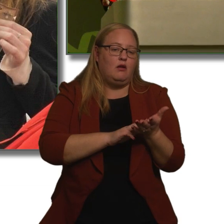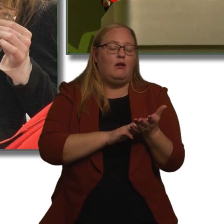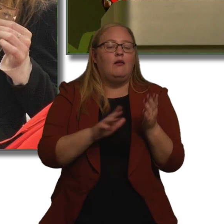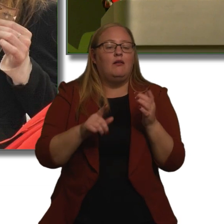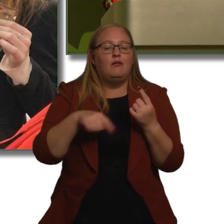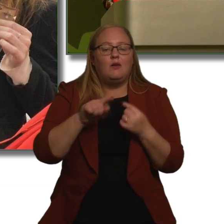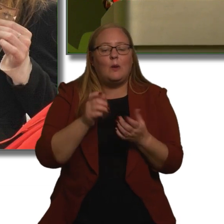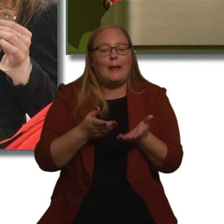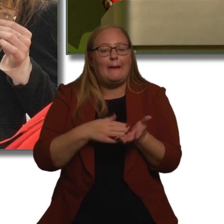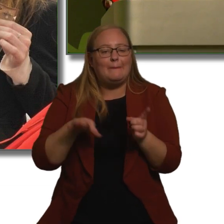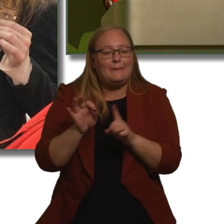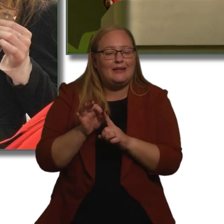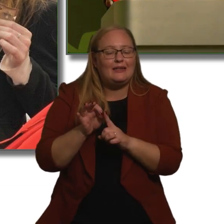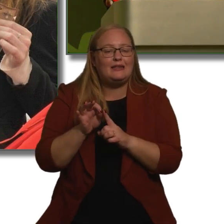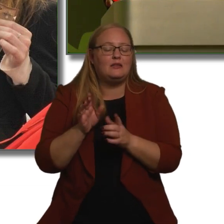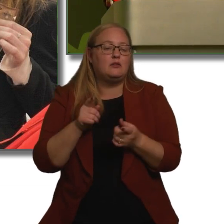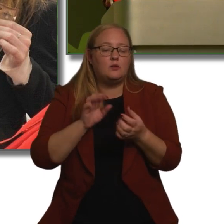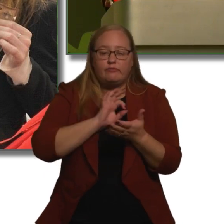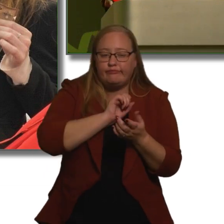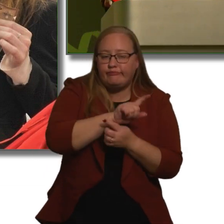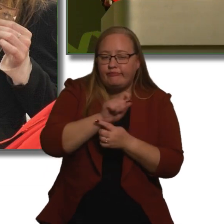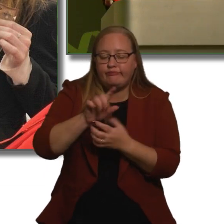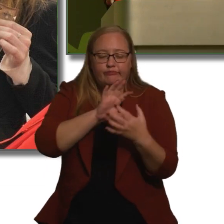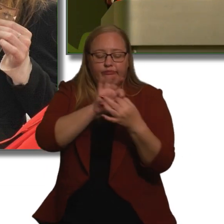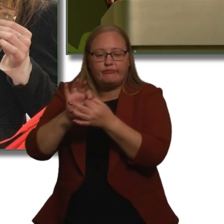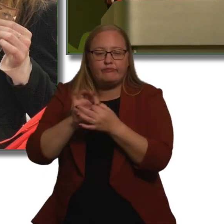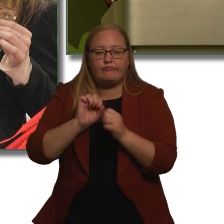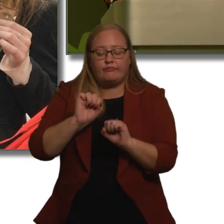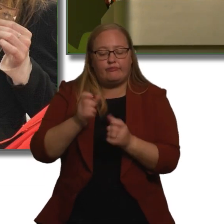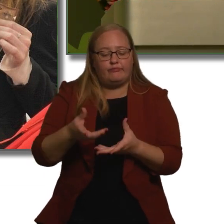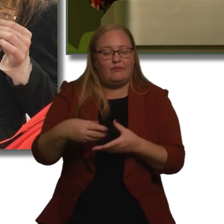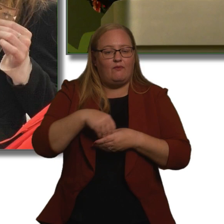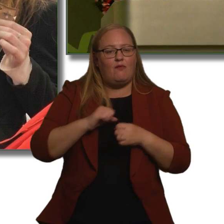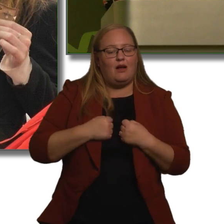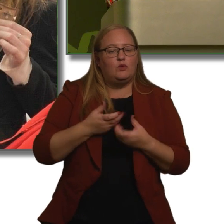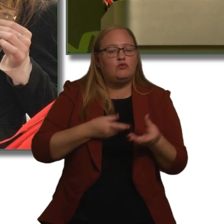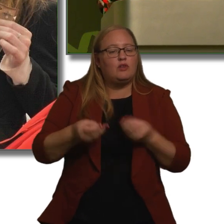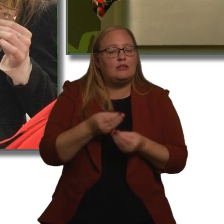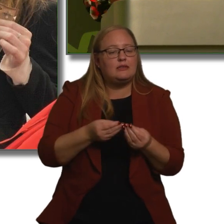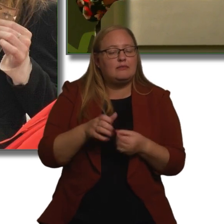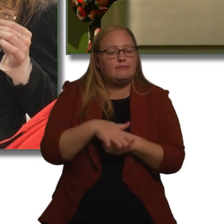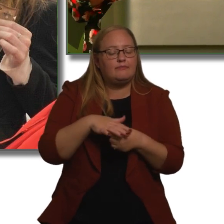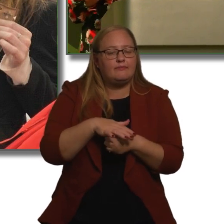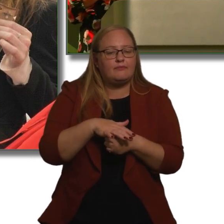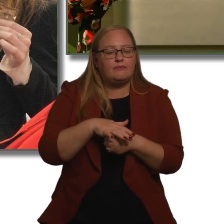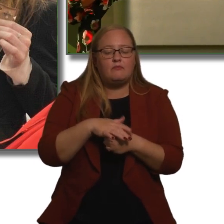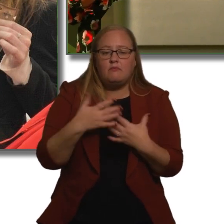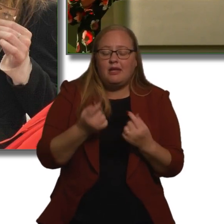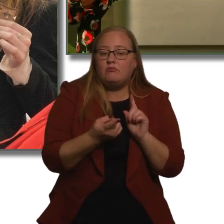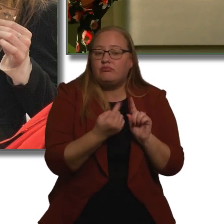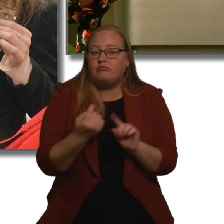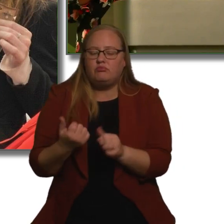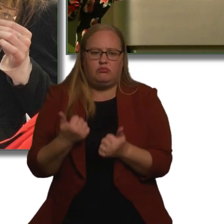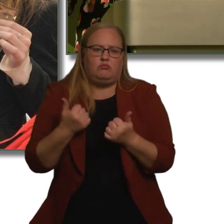re-elected members of Parliament with seats in our trading area. We've already seen a really positive